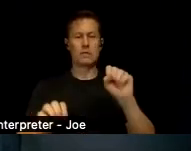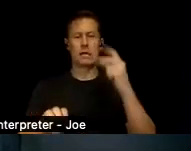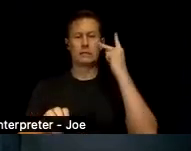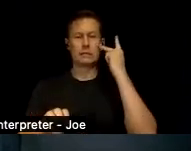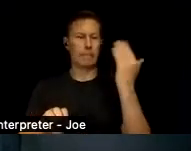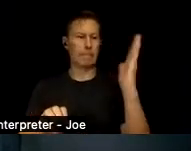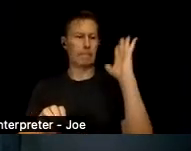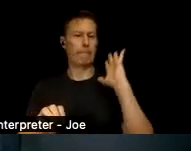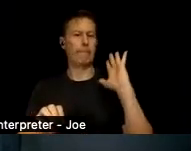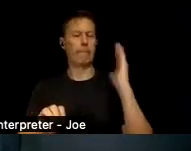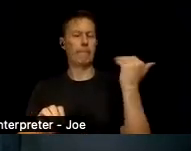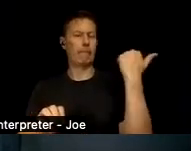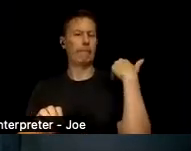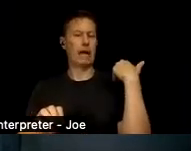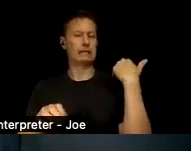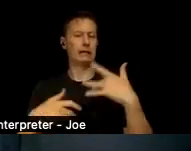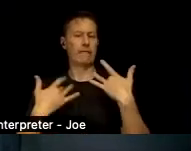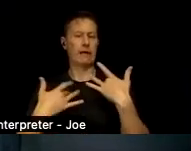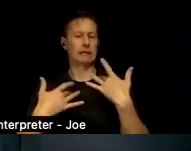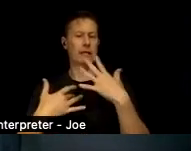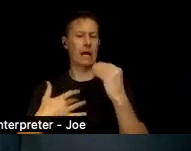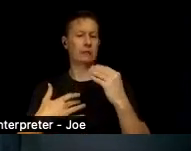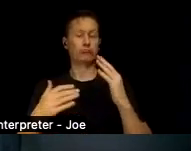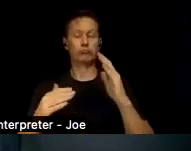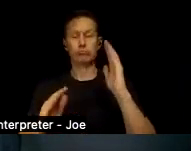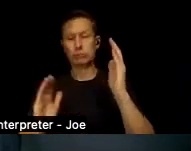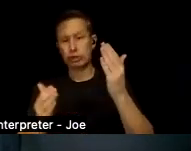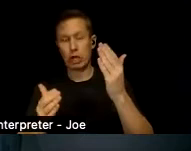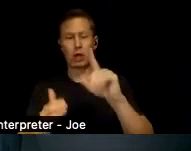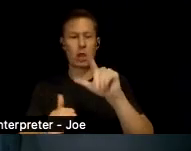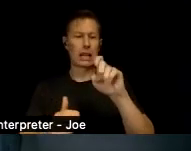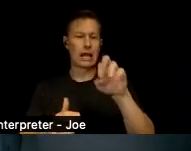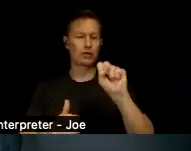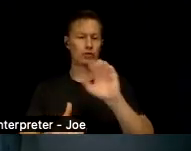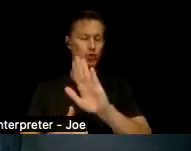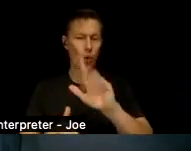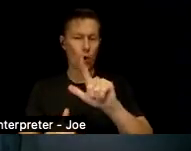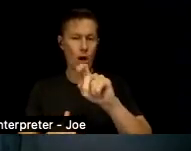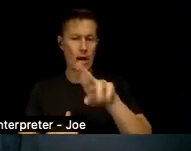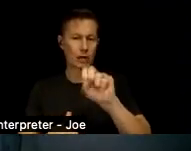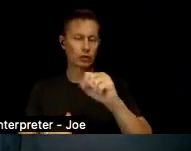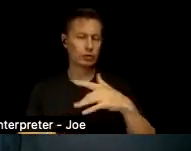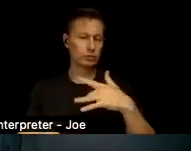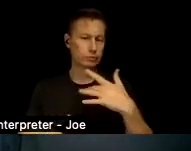and share your experiences. You remember it from then. Okay. or you can, thank